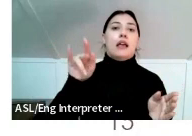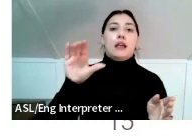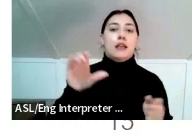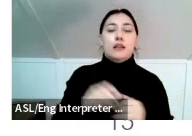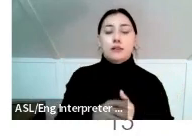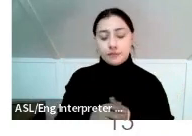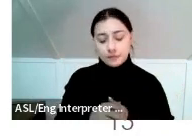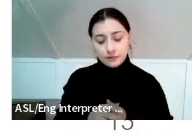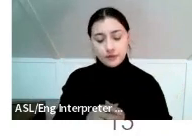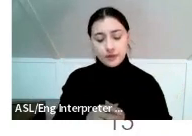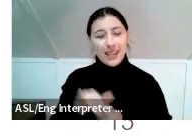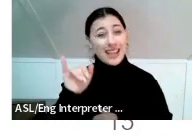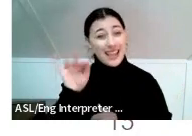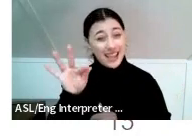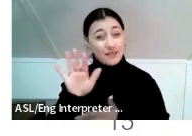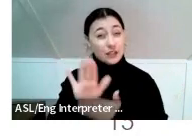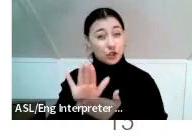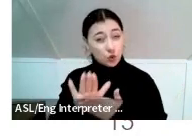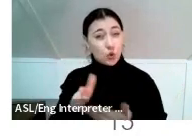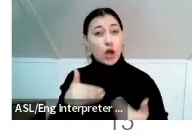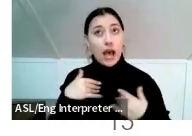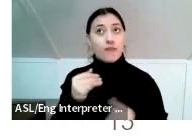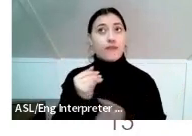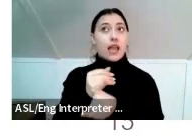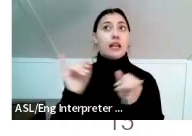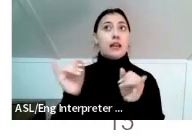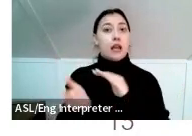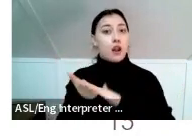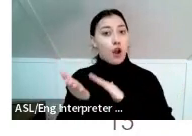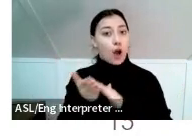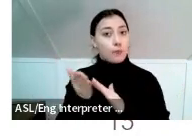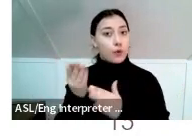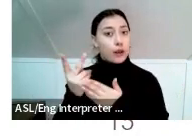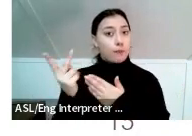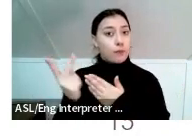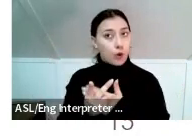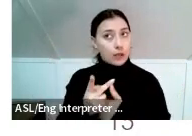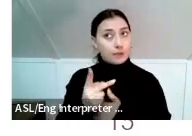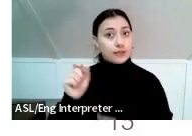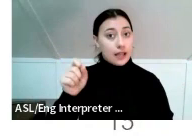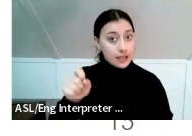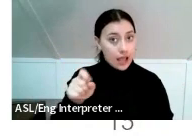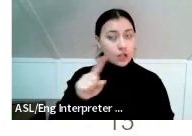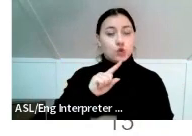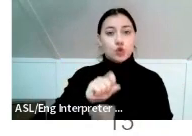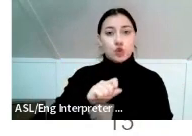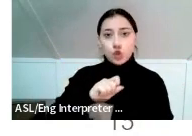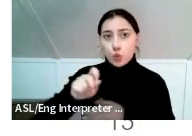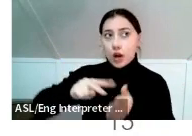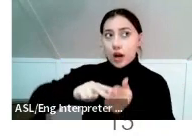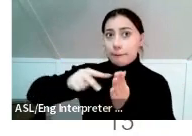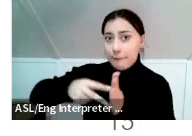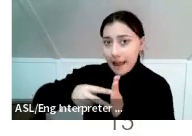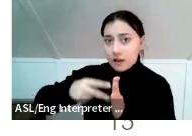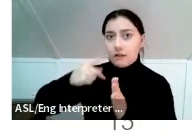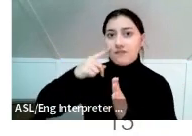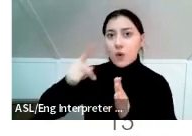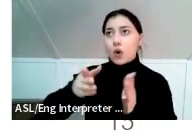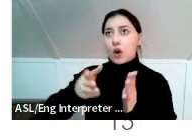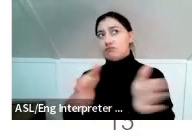has independently operating programs that are intended for the general public and meet that